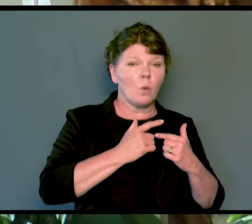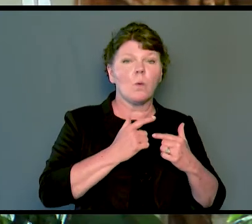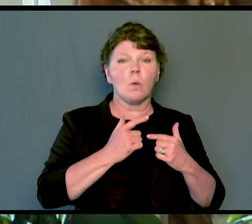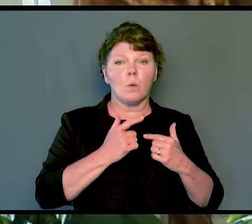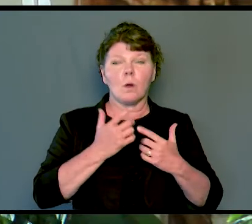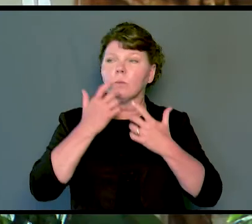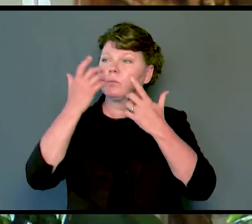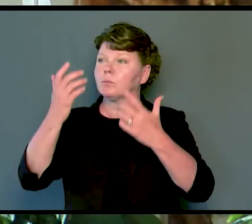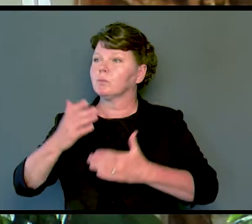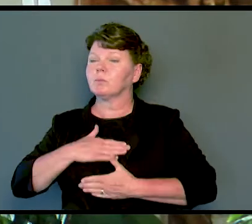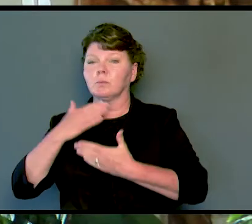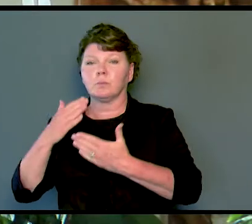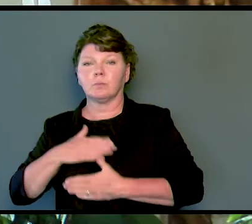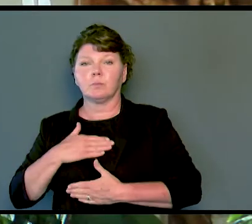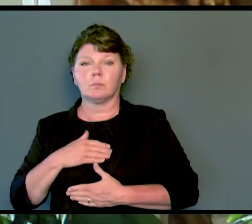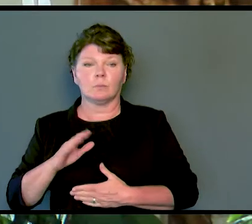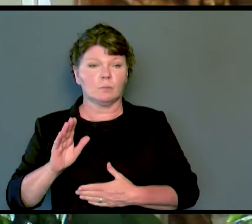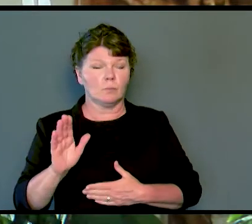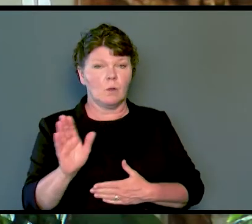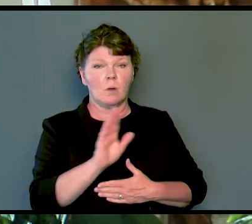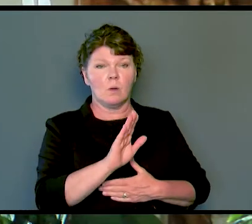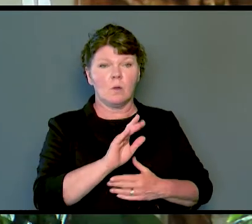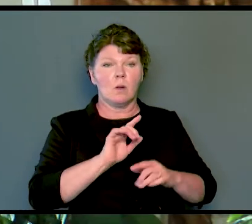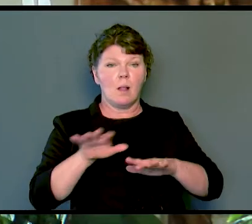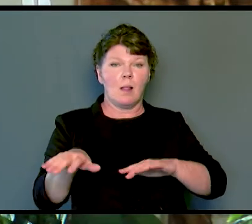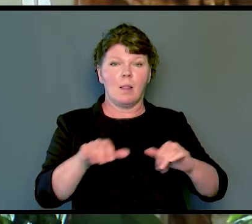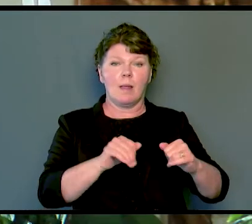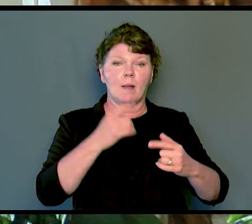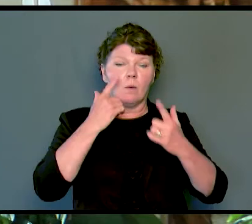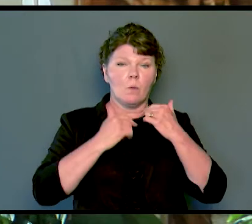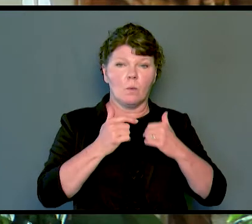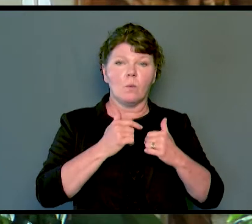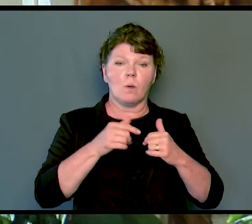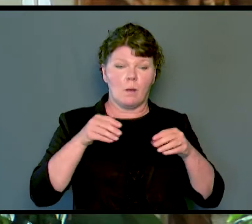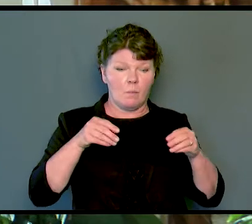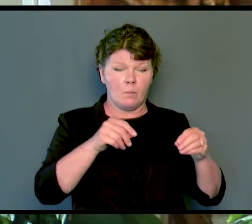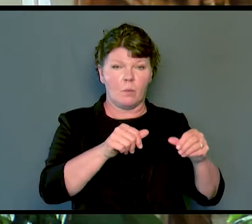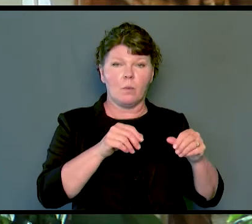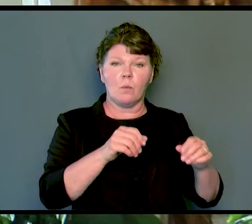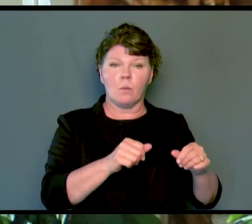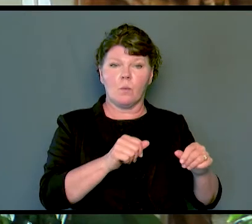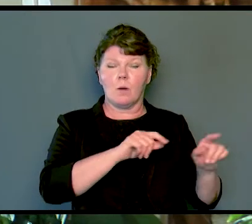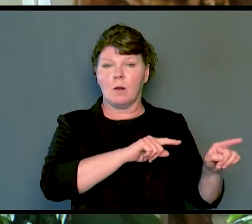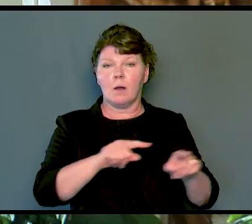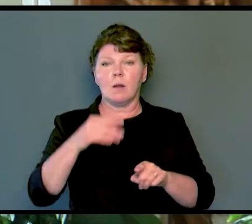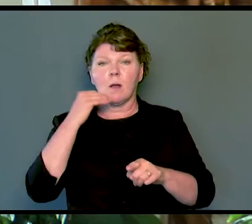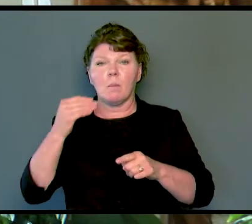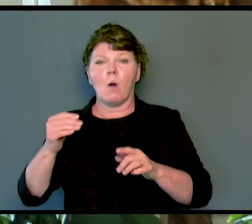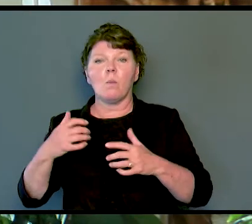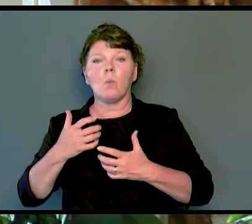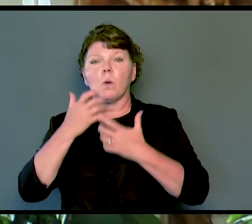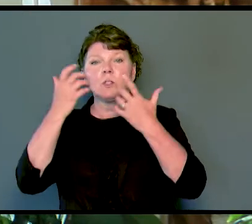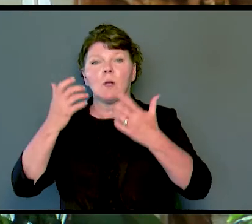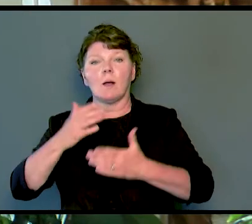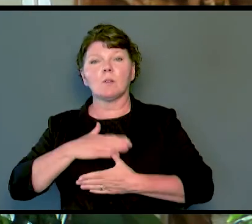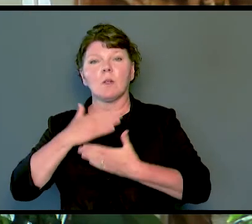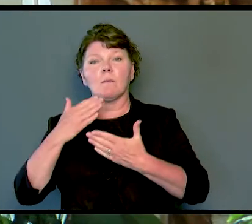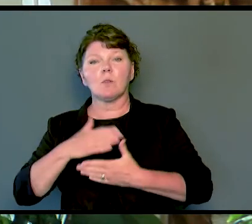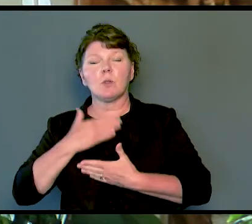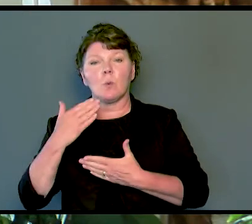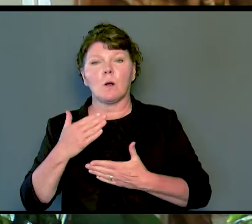shall reap with shouts of joy. He who goes out weeping, bearing the seed for sowing, shall come home with shouts of